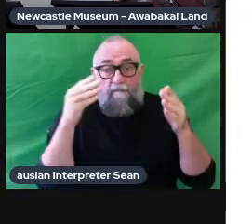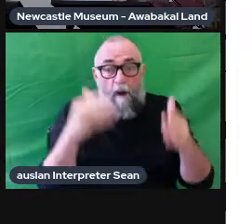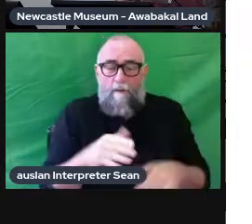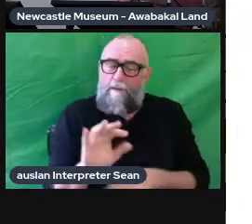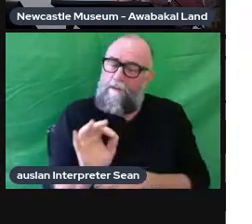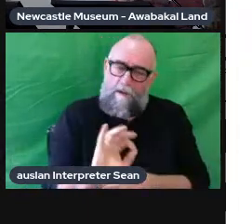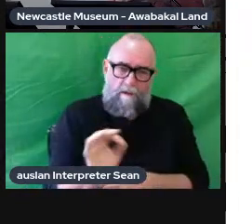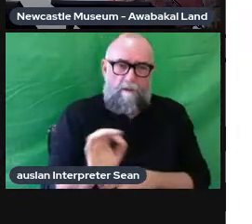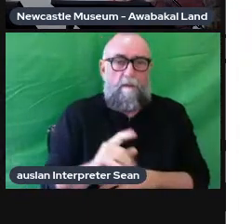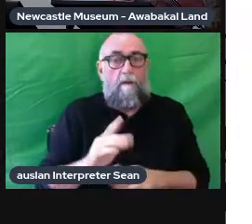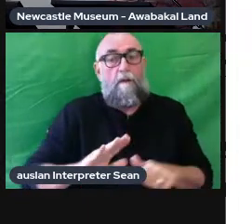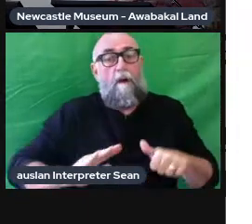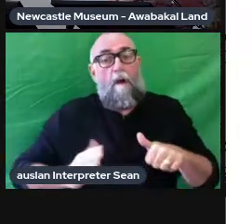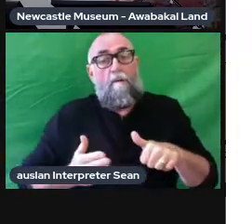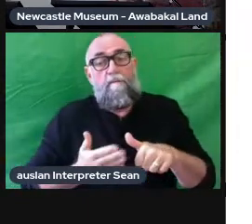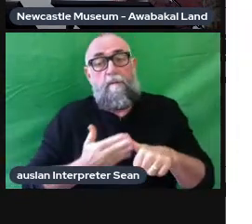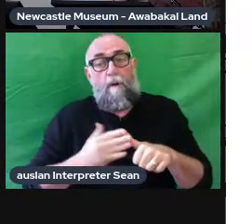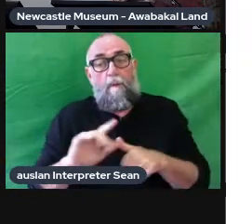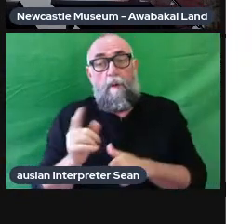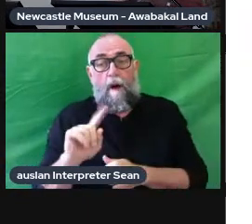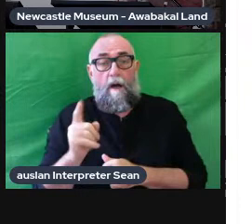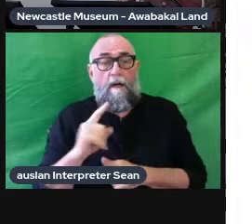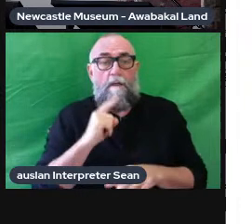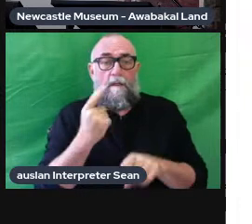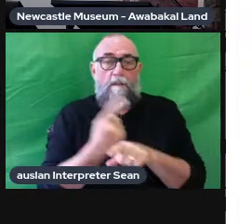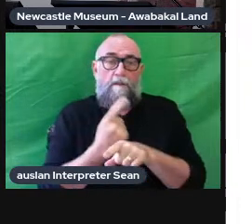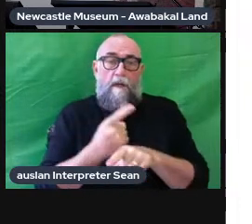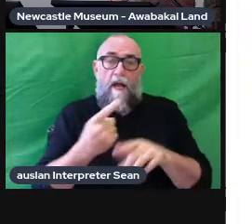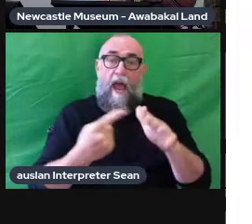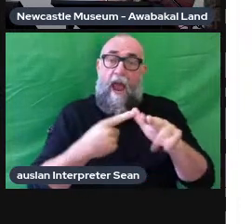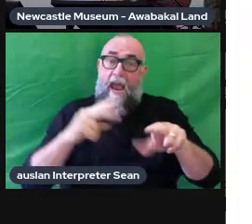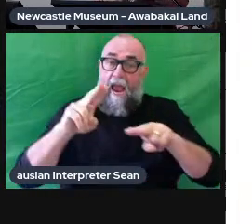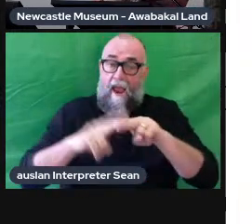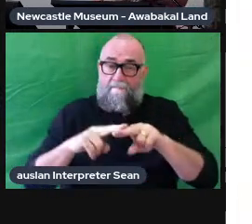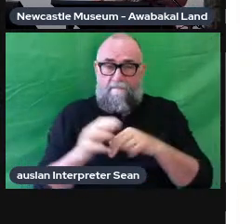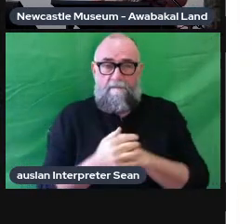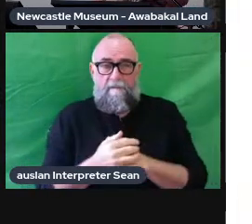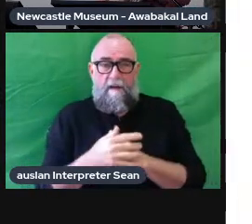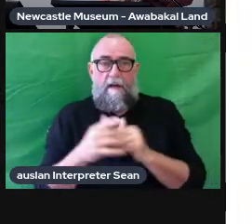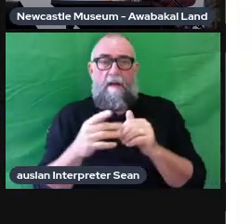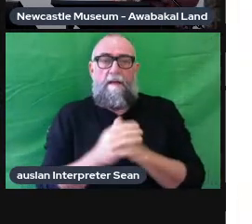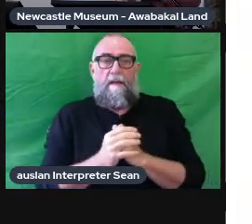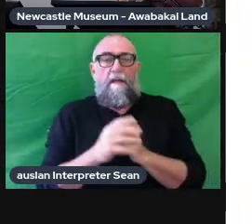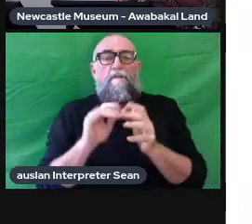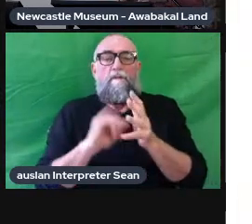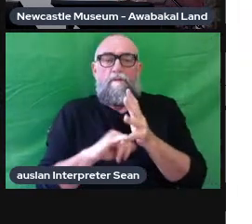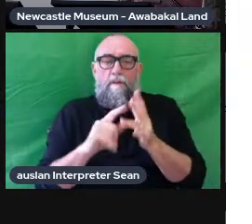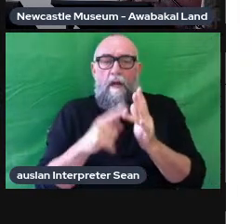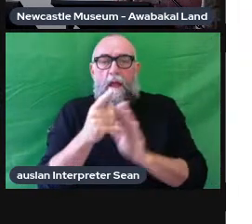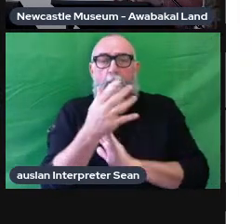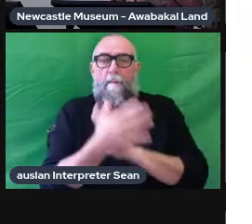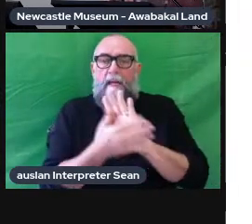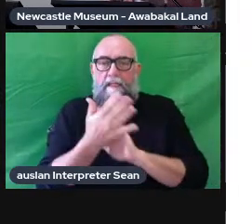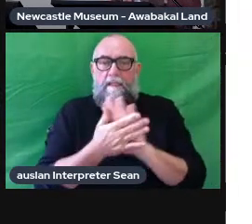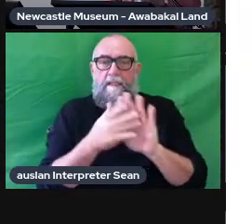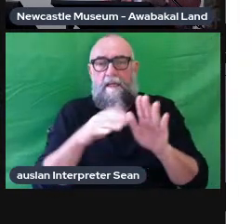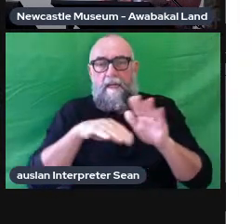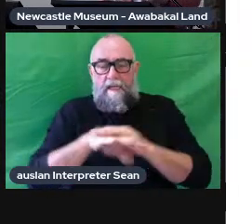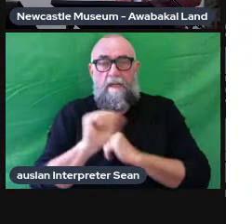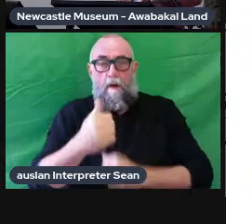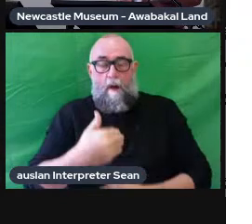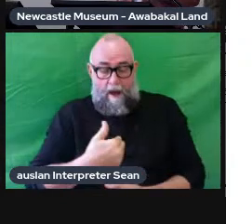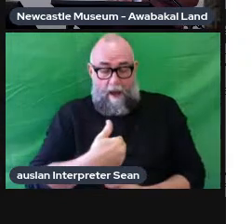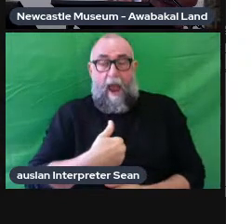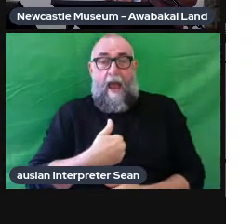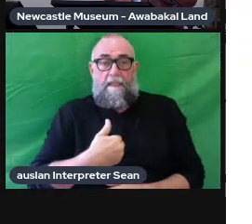The first one I want to acknowledge is atrial fibrillation, or AF for short. This is what we call a cardiac arrhythmia, or an irregular heart